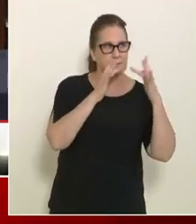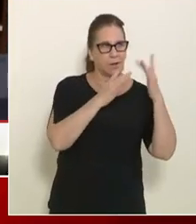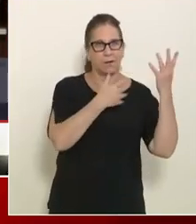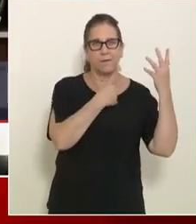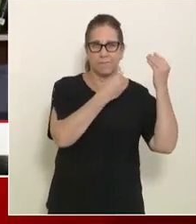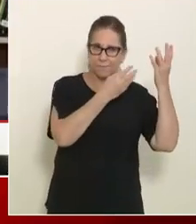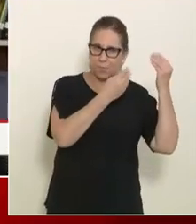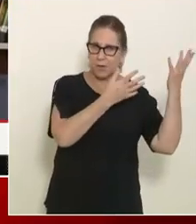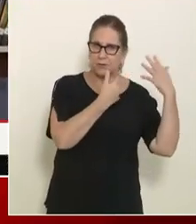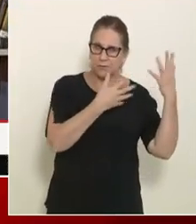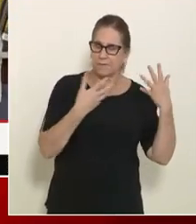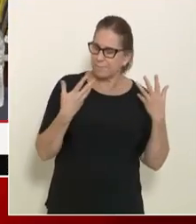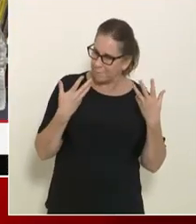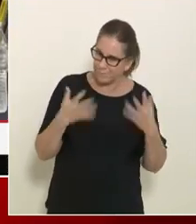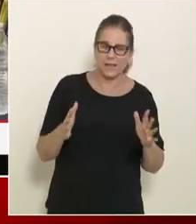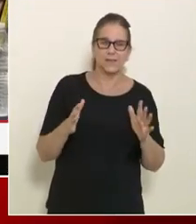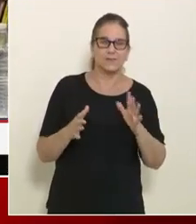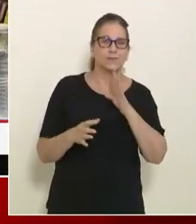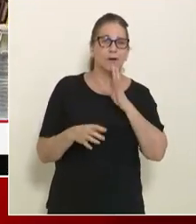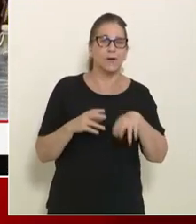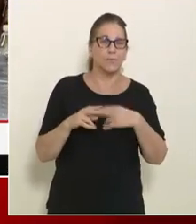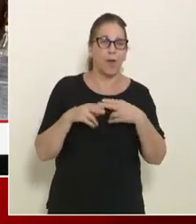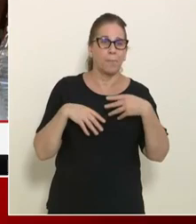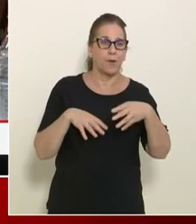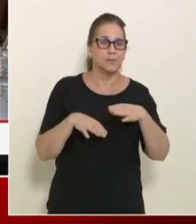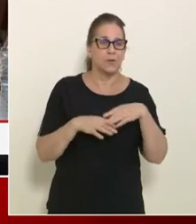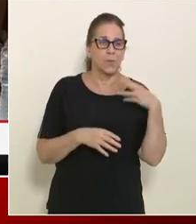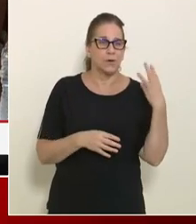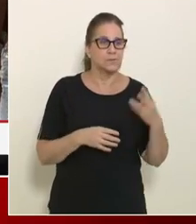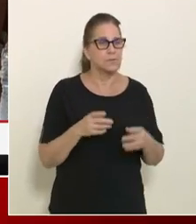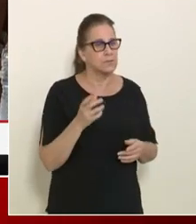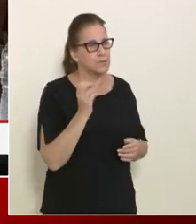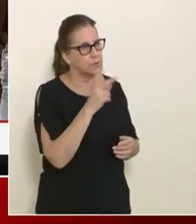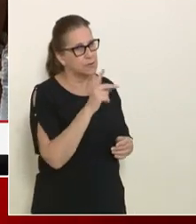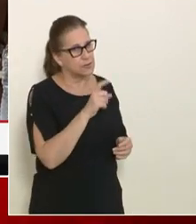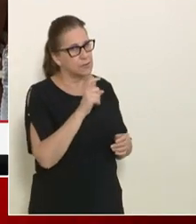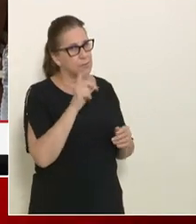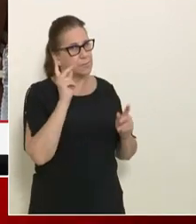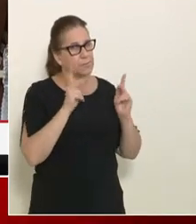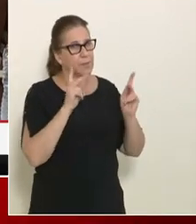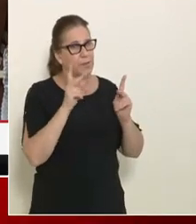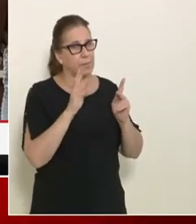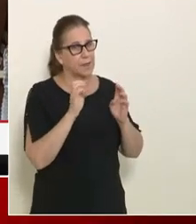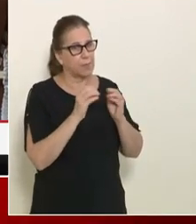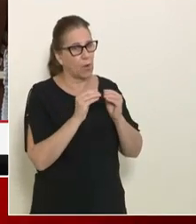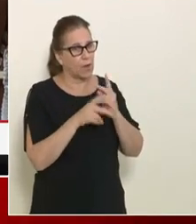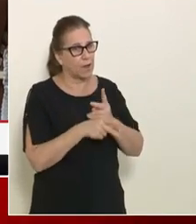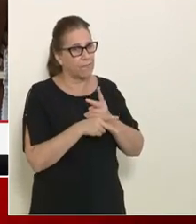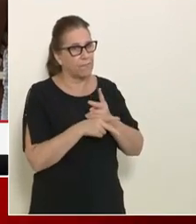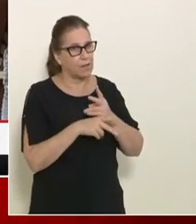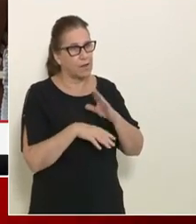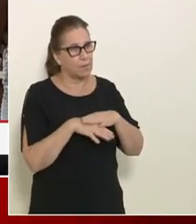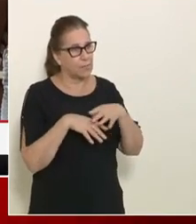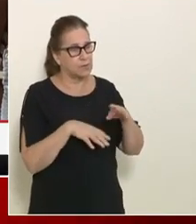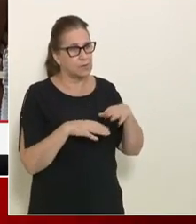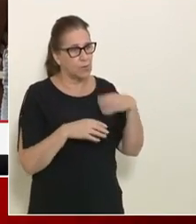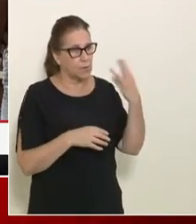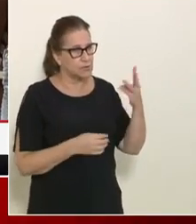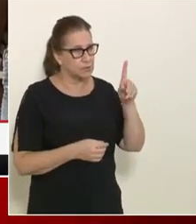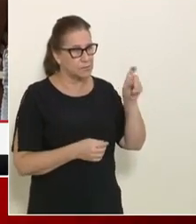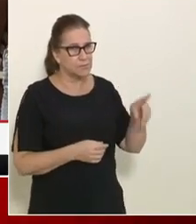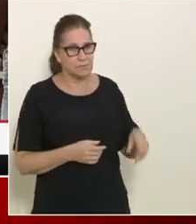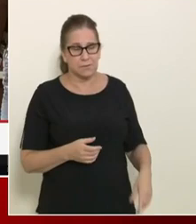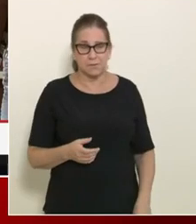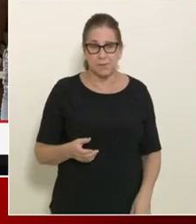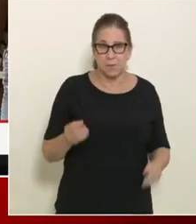Do you think people should be fearful when they go out to eat? No. How should they feel? I can